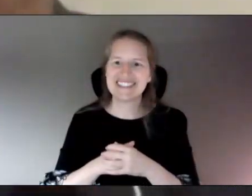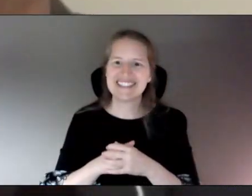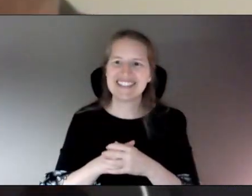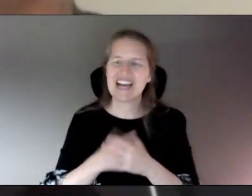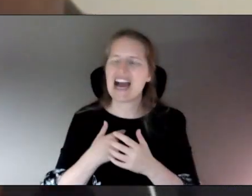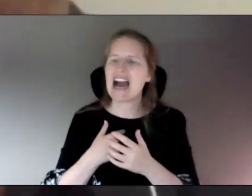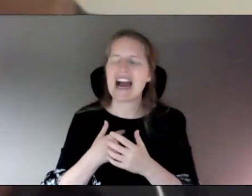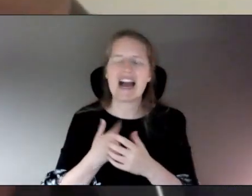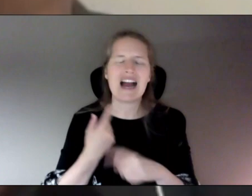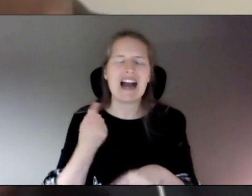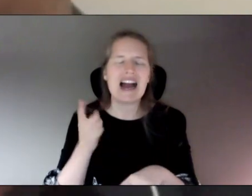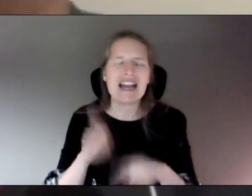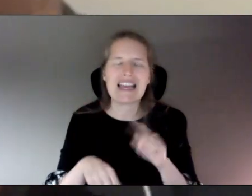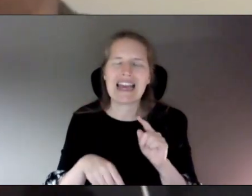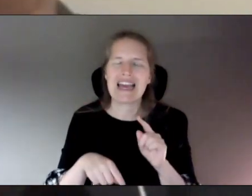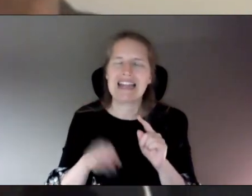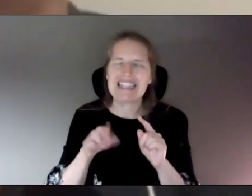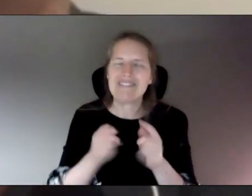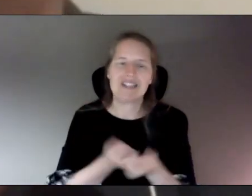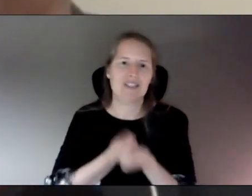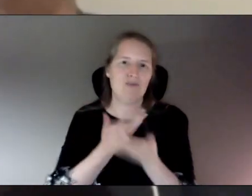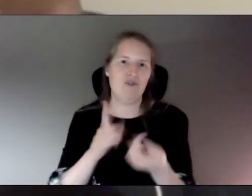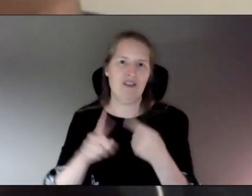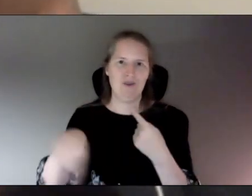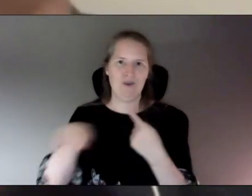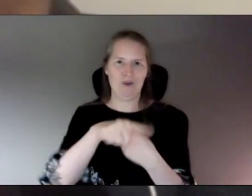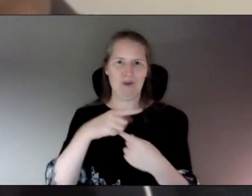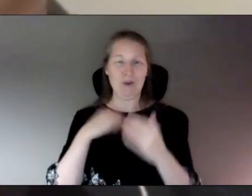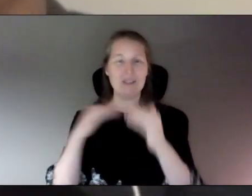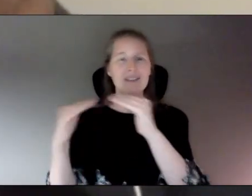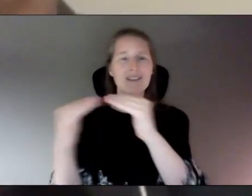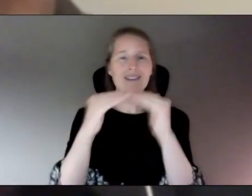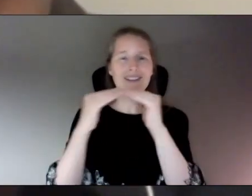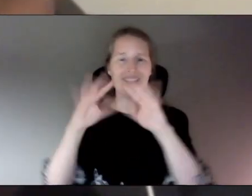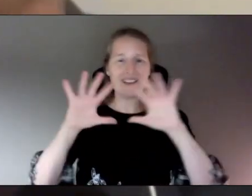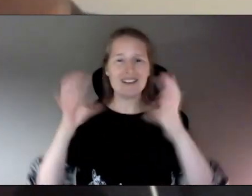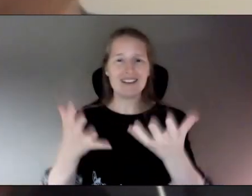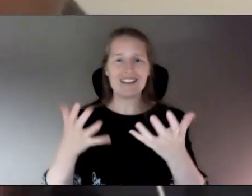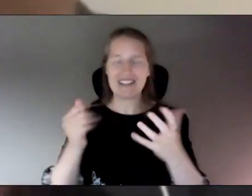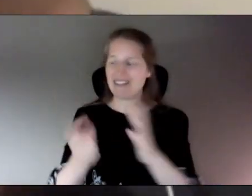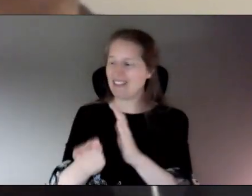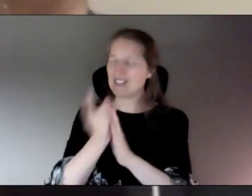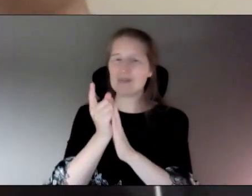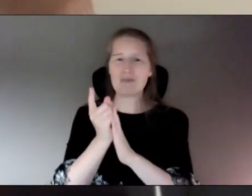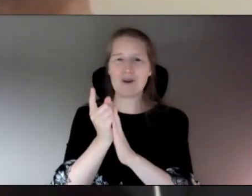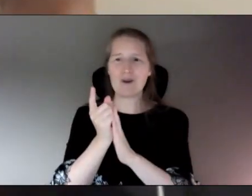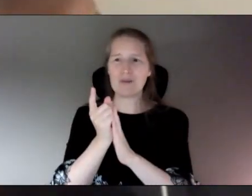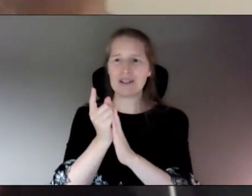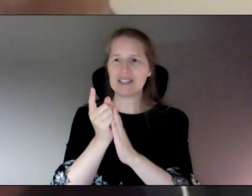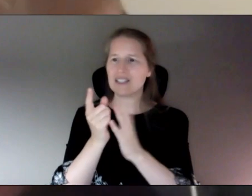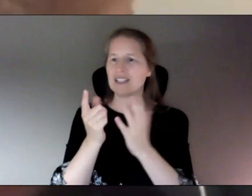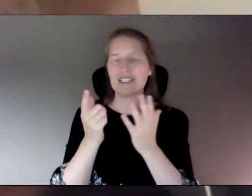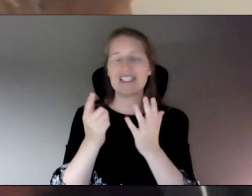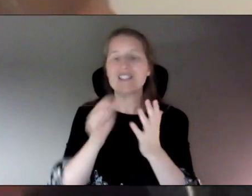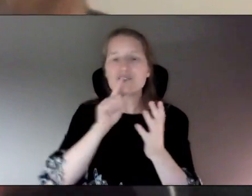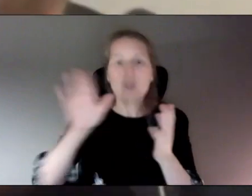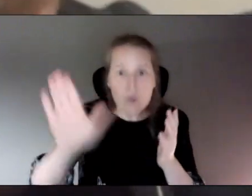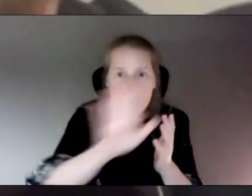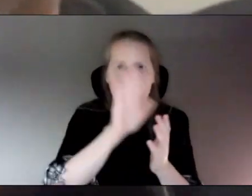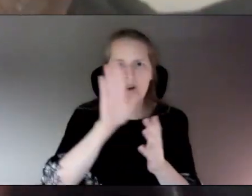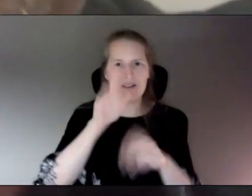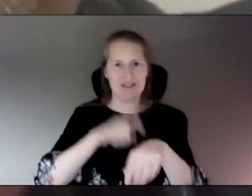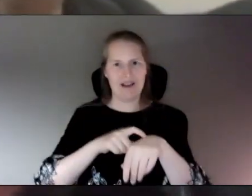begin to express how I feel to be in your company. This moment is as much yours as it is mine.